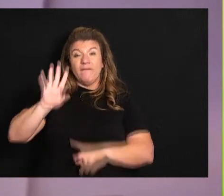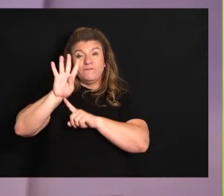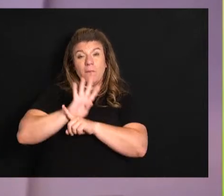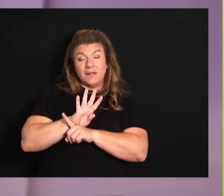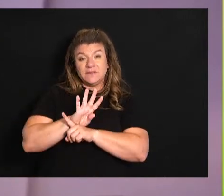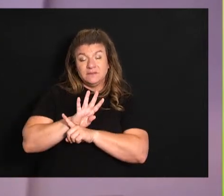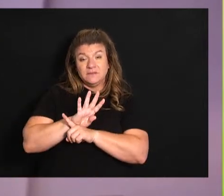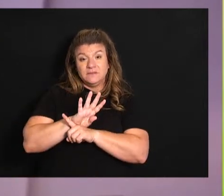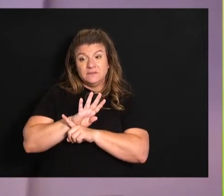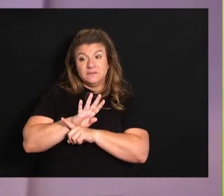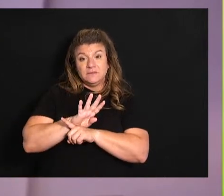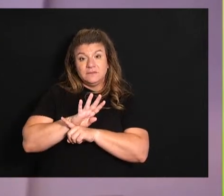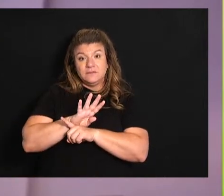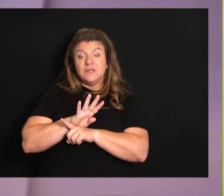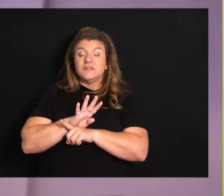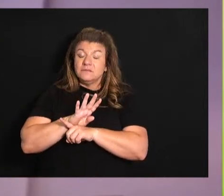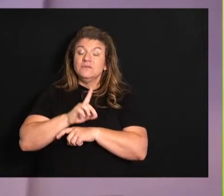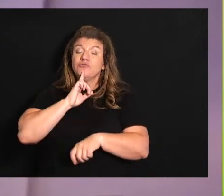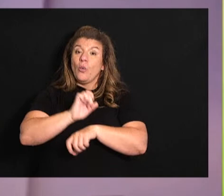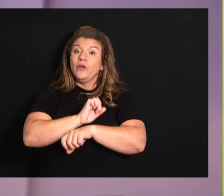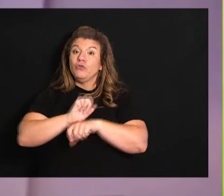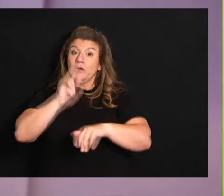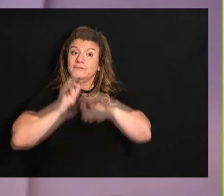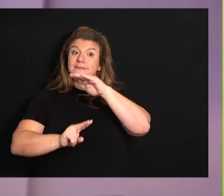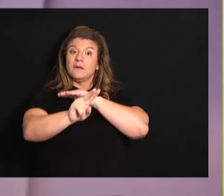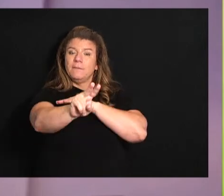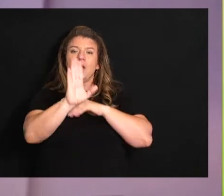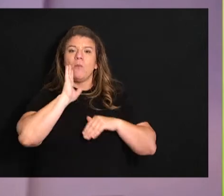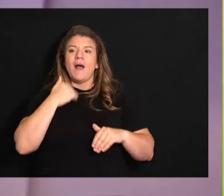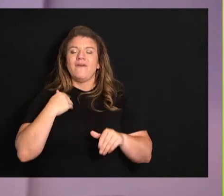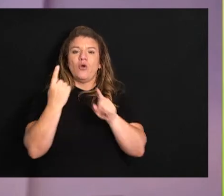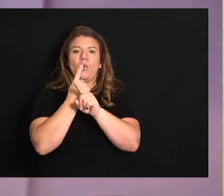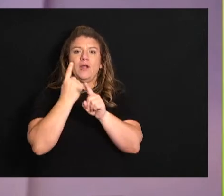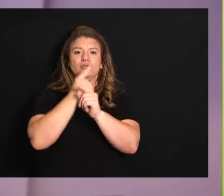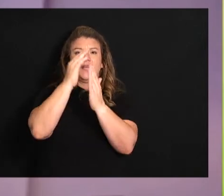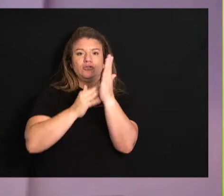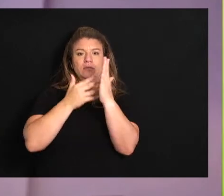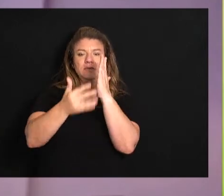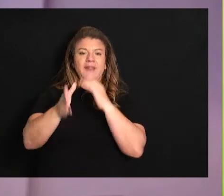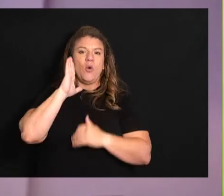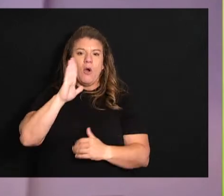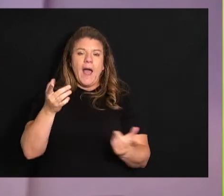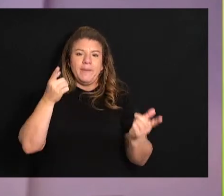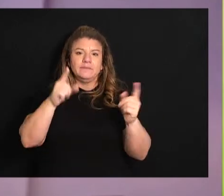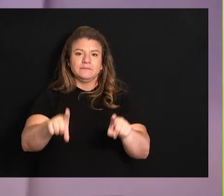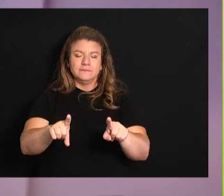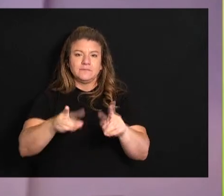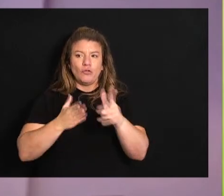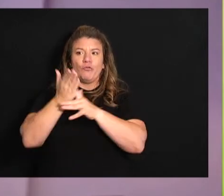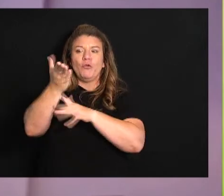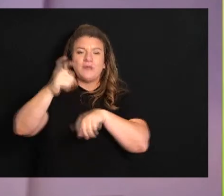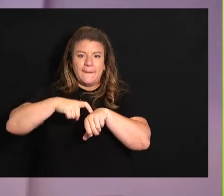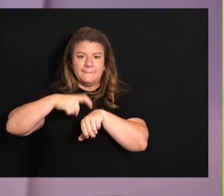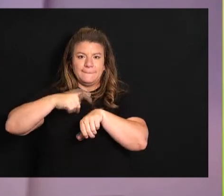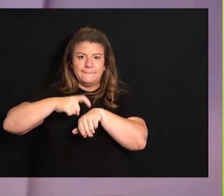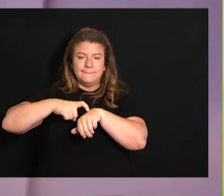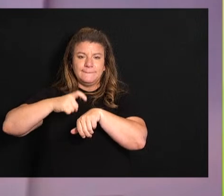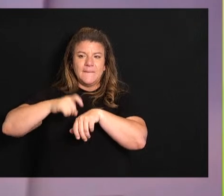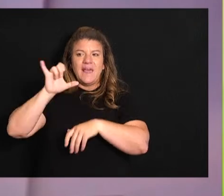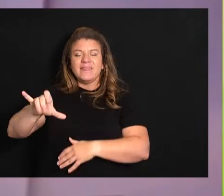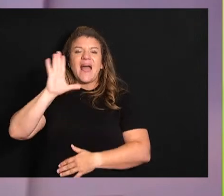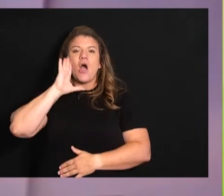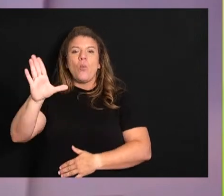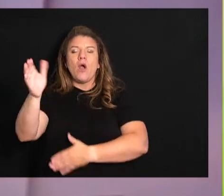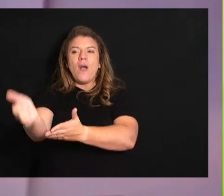so. So we do anticipate that there will be a regular schedule that will come out over time that will